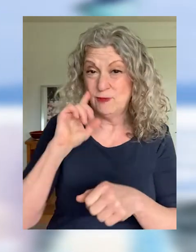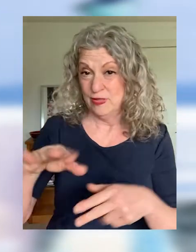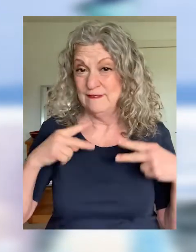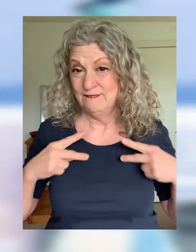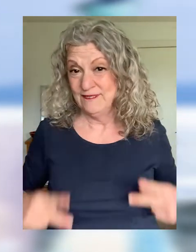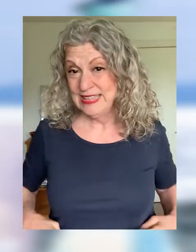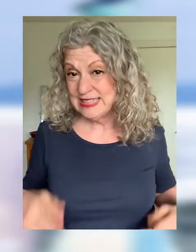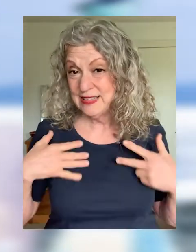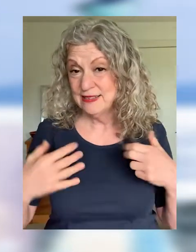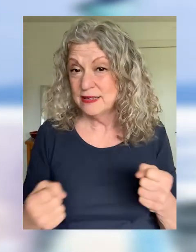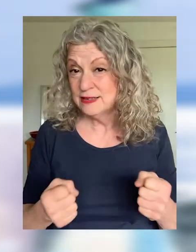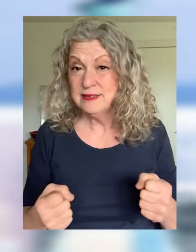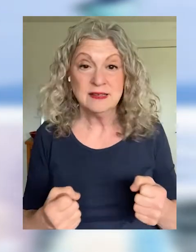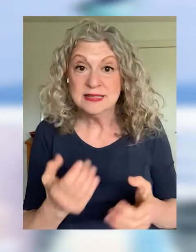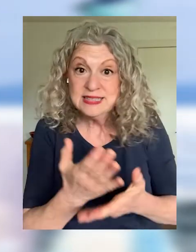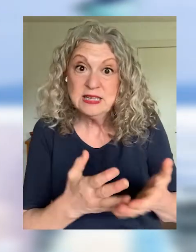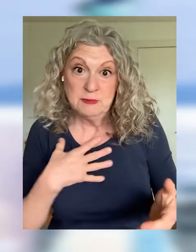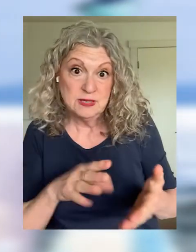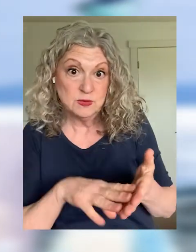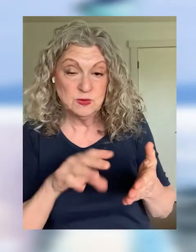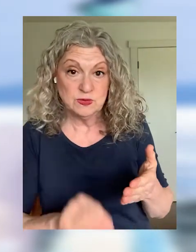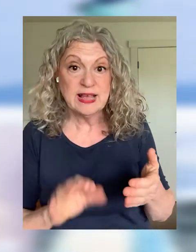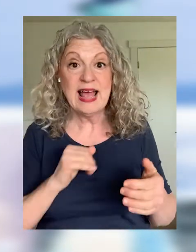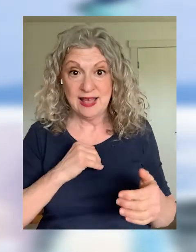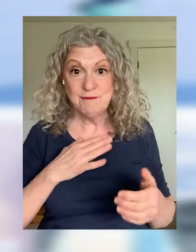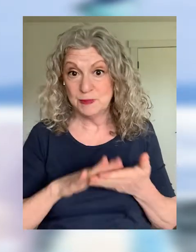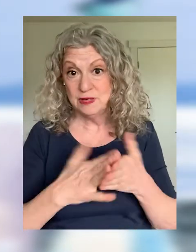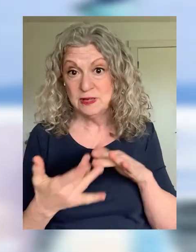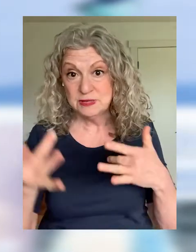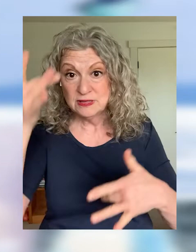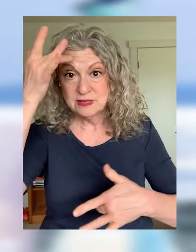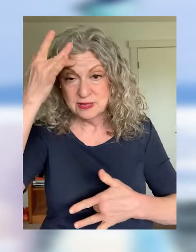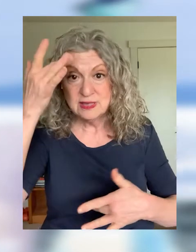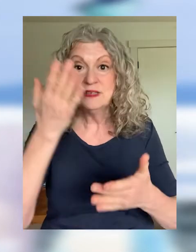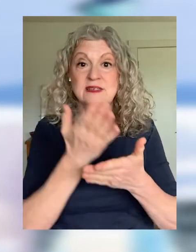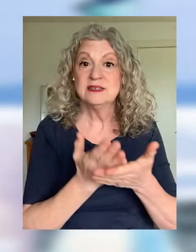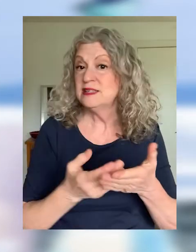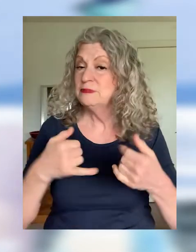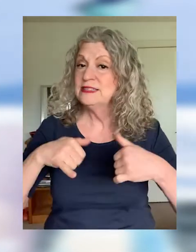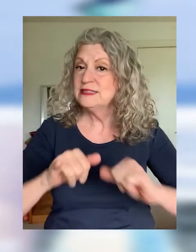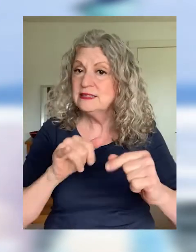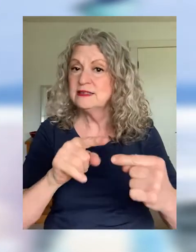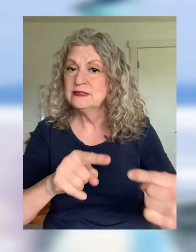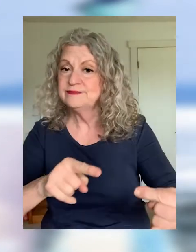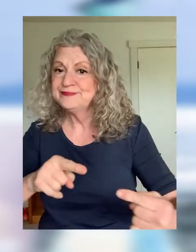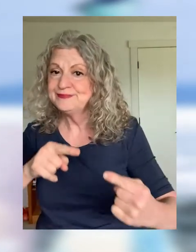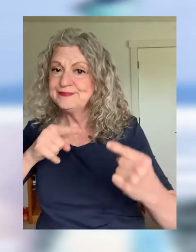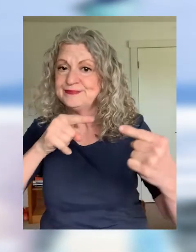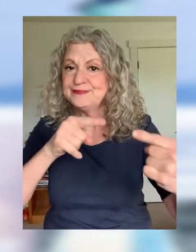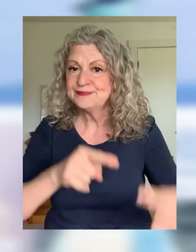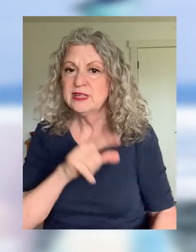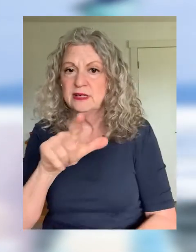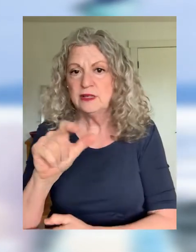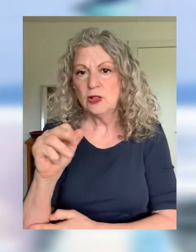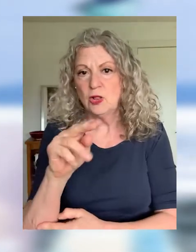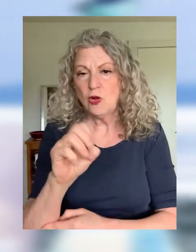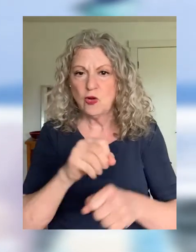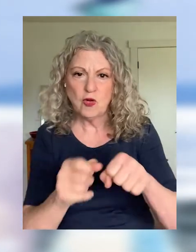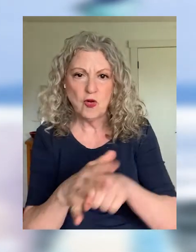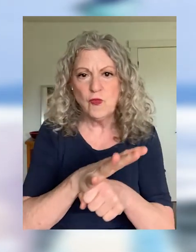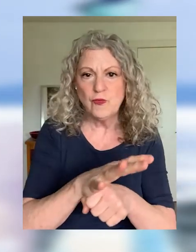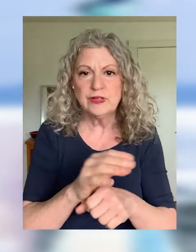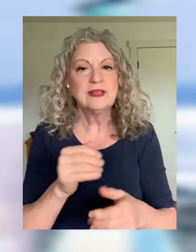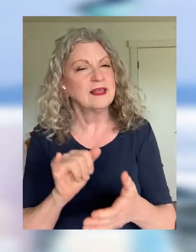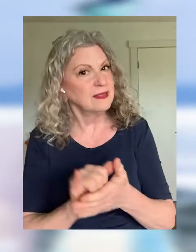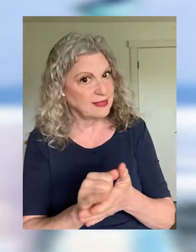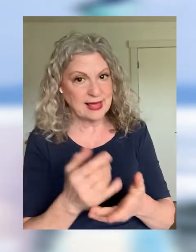health, though some of my students have in the last year become sick, and some are still battling long COVID symptoms that